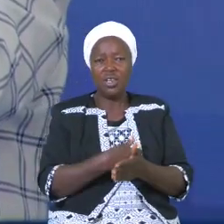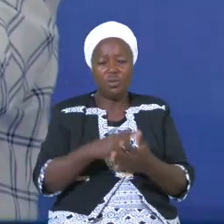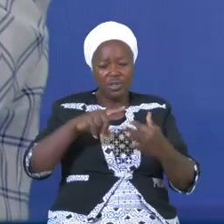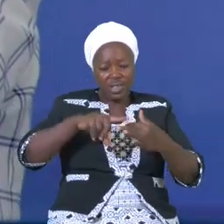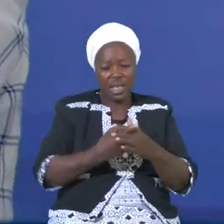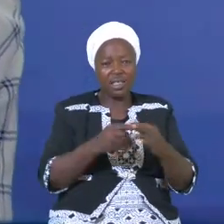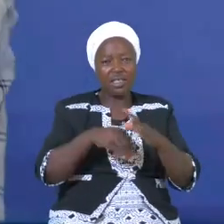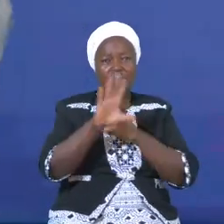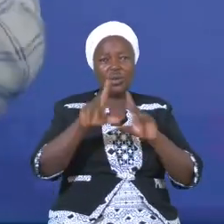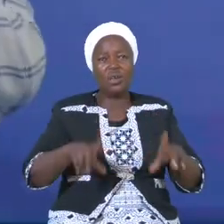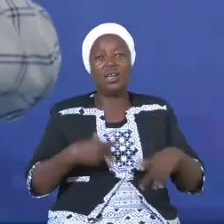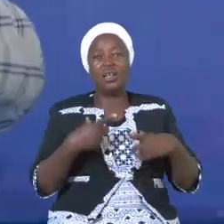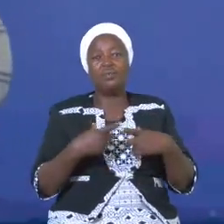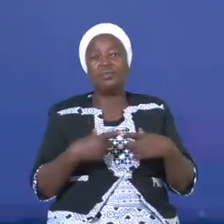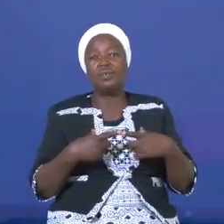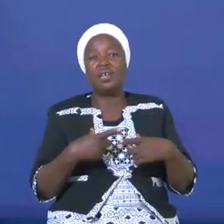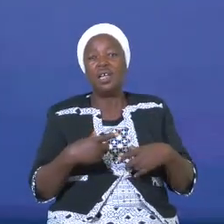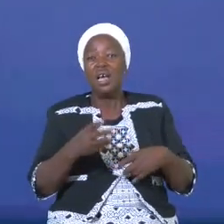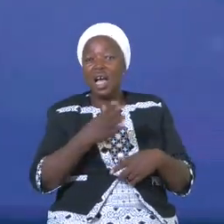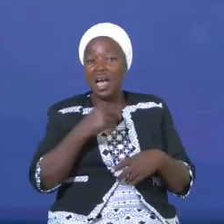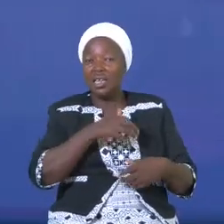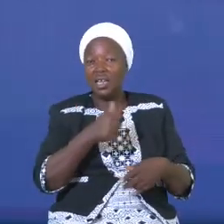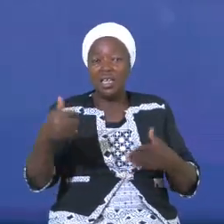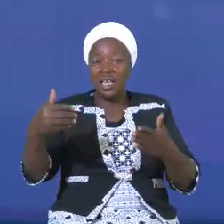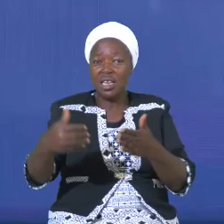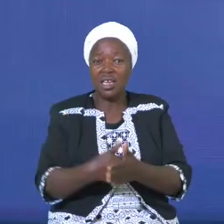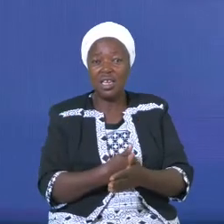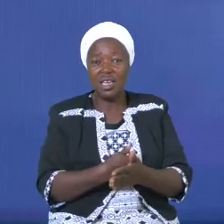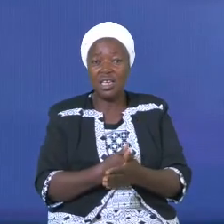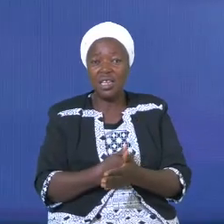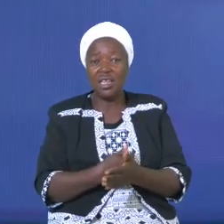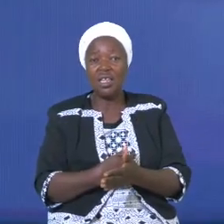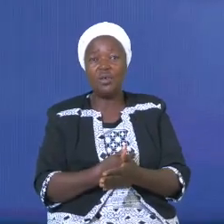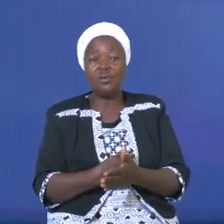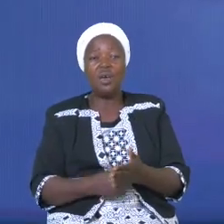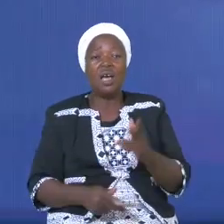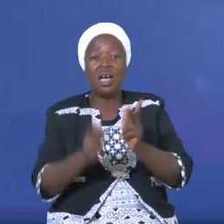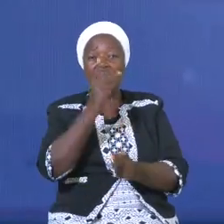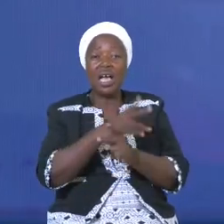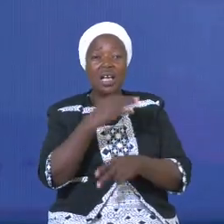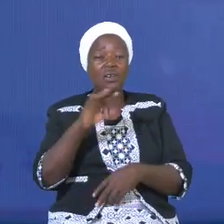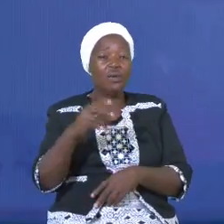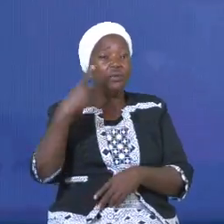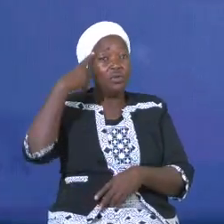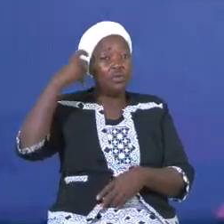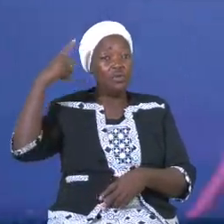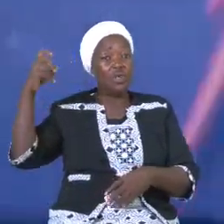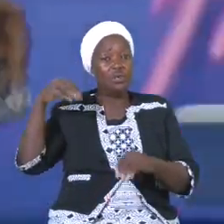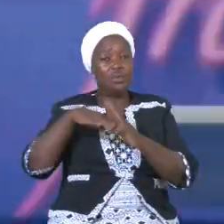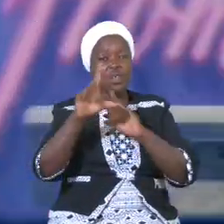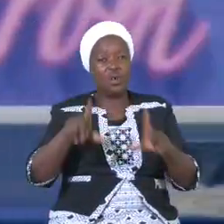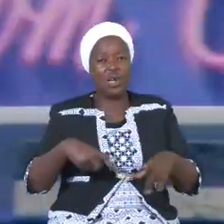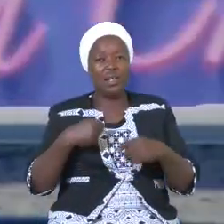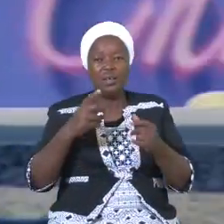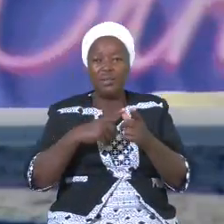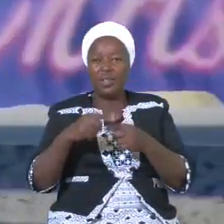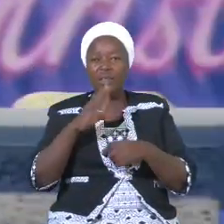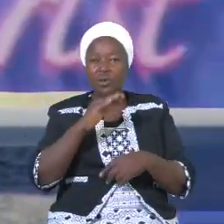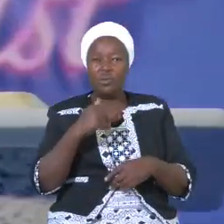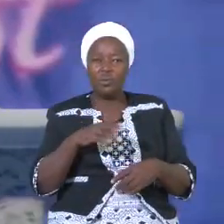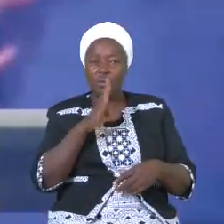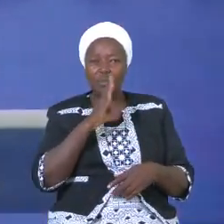life and a new kind of dream in your life you've been bitching so